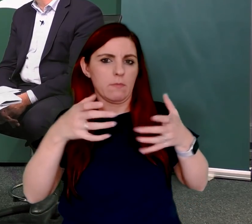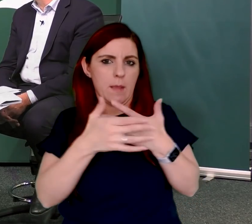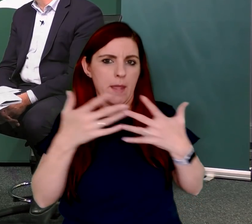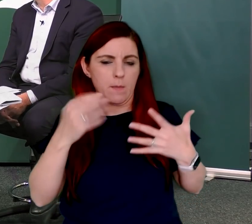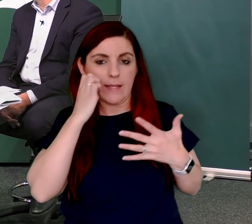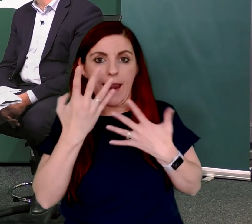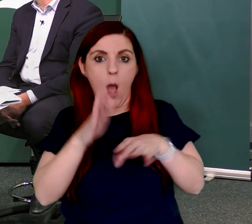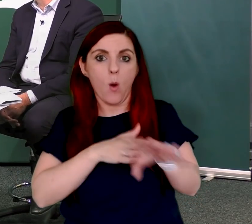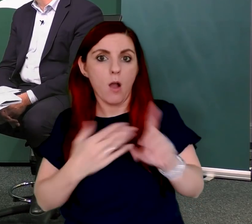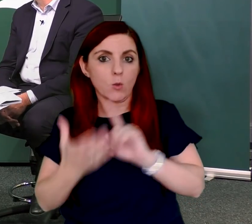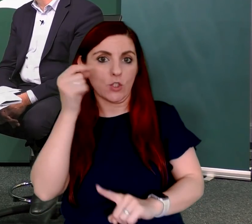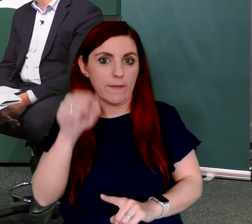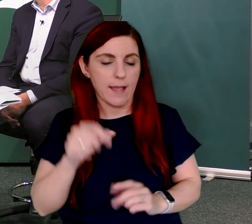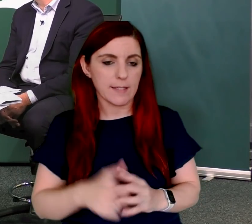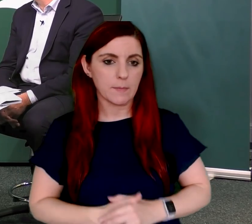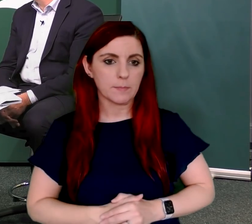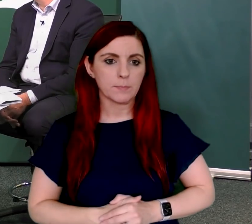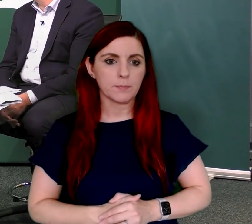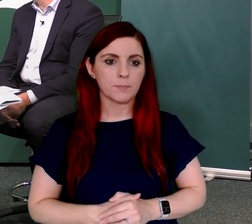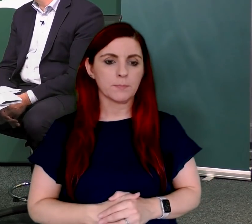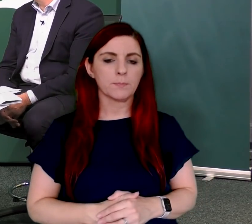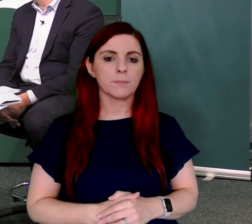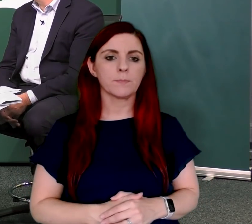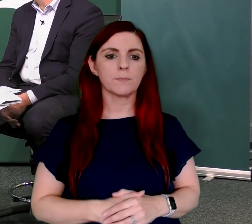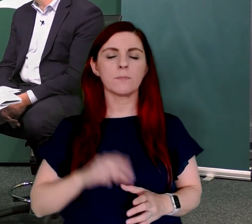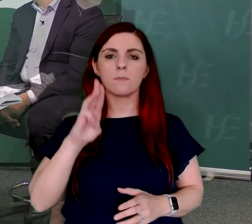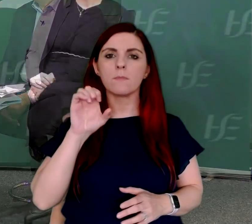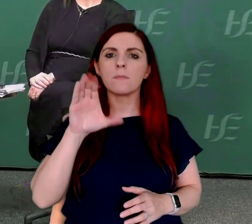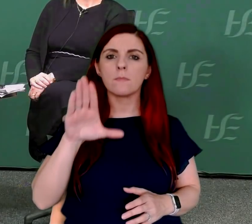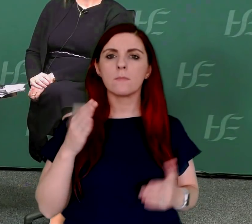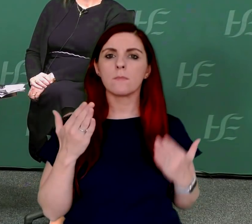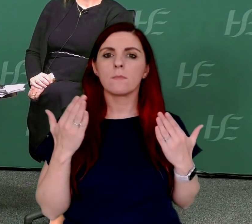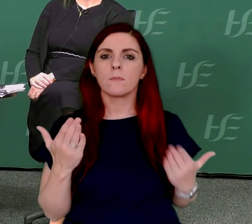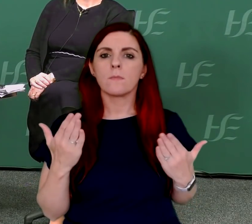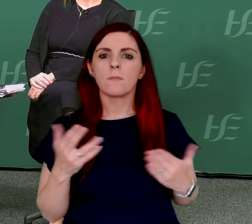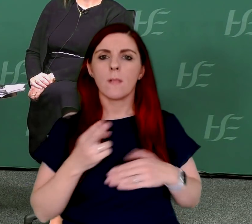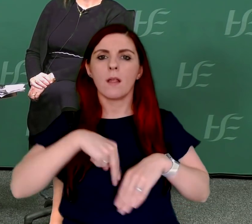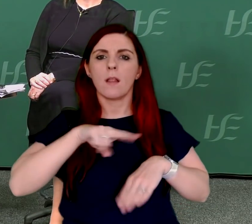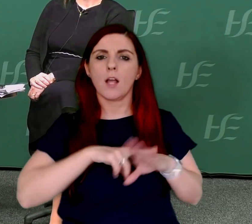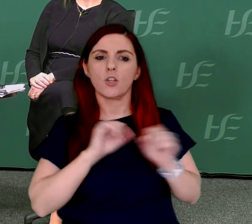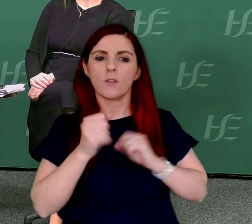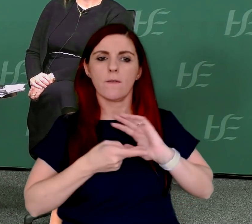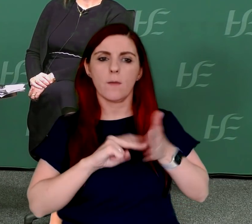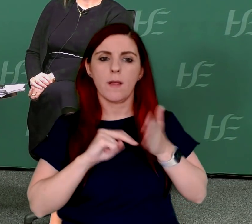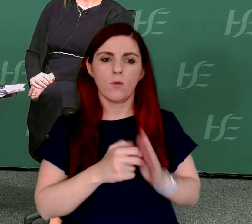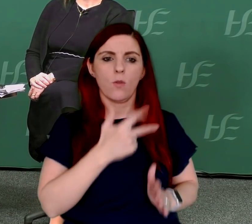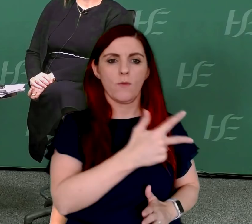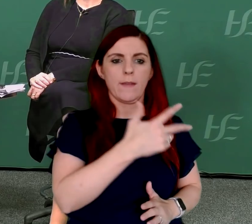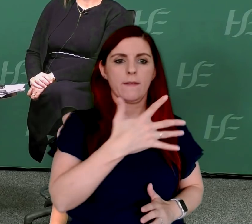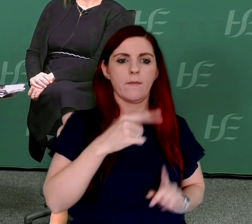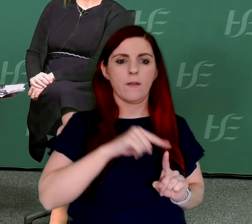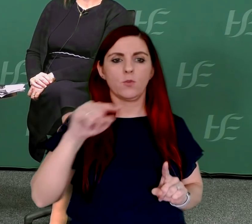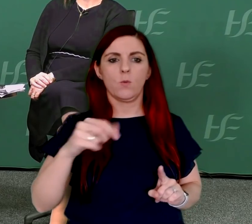get there? Current funding levels from the current National Service Plan brought us from 355 to 321.